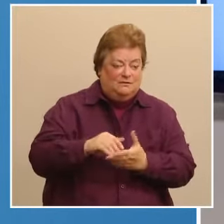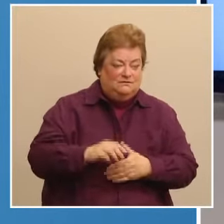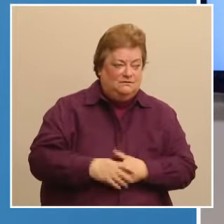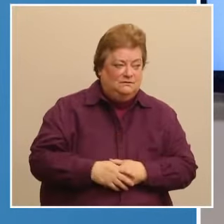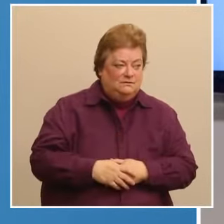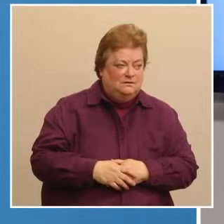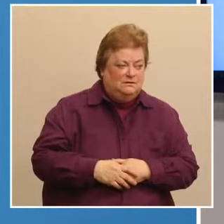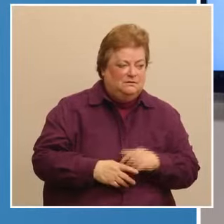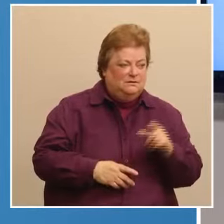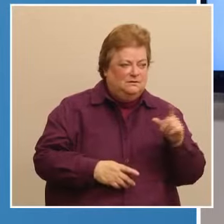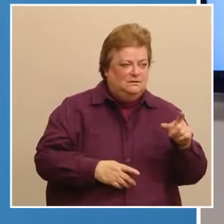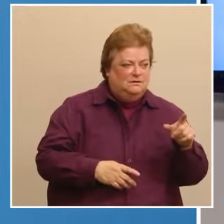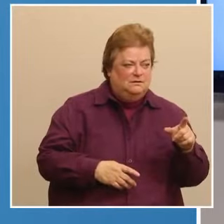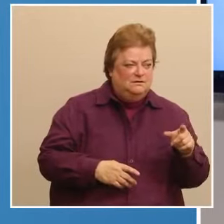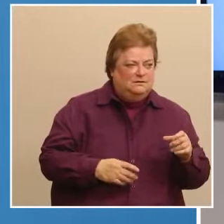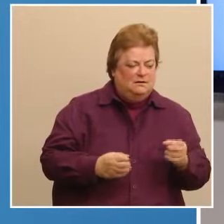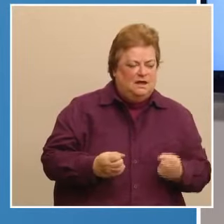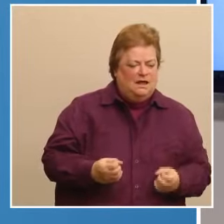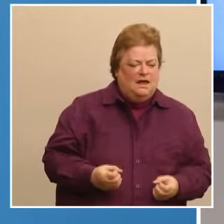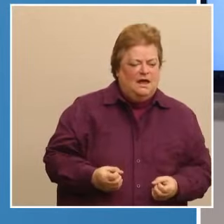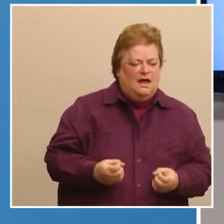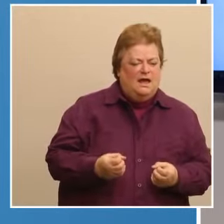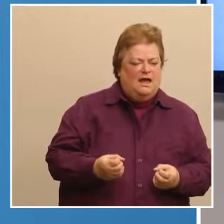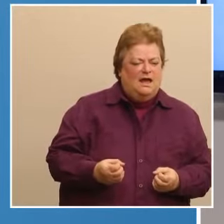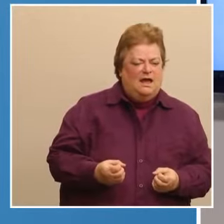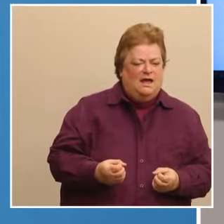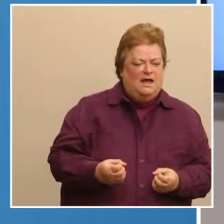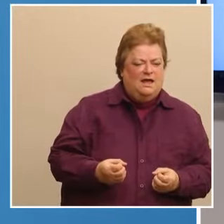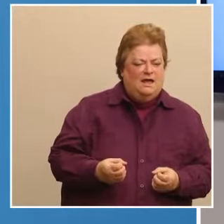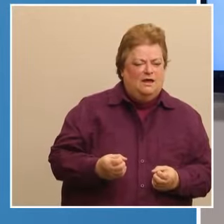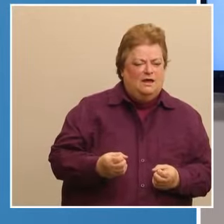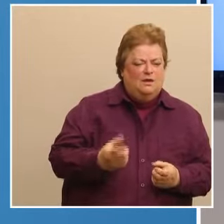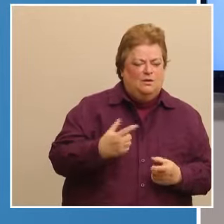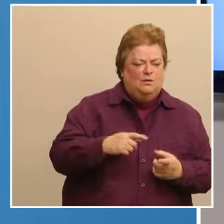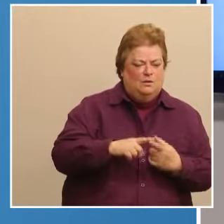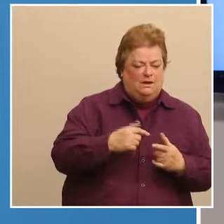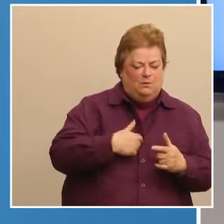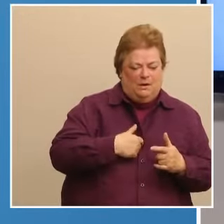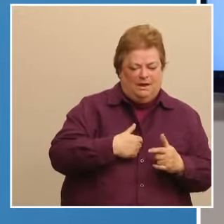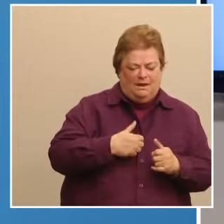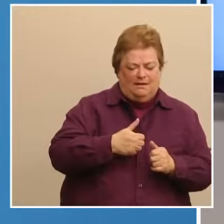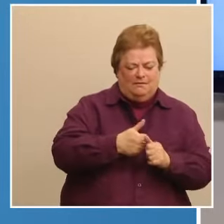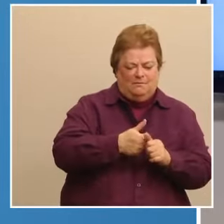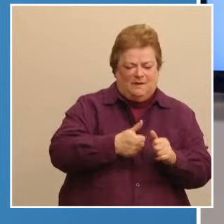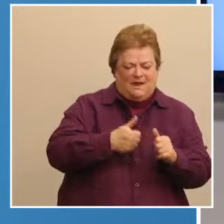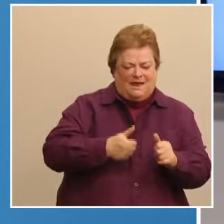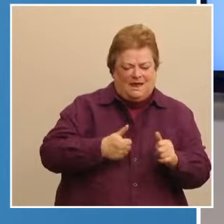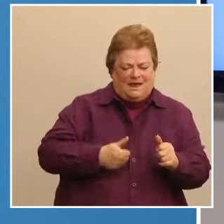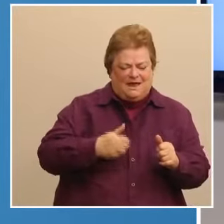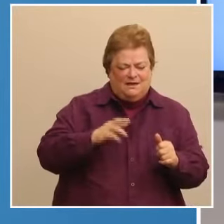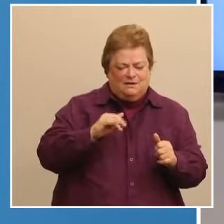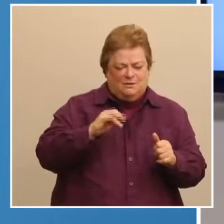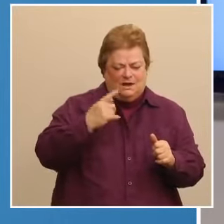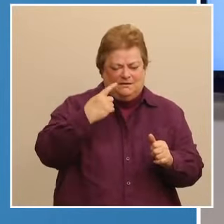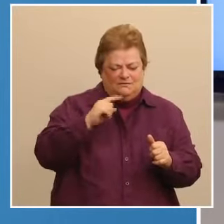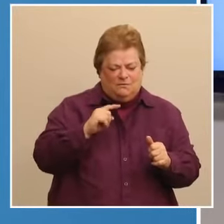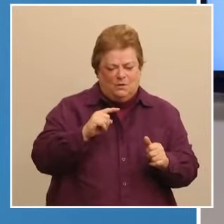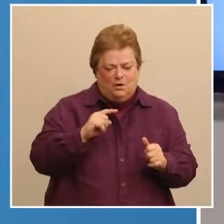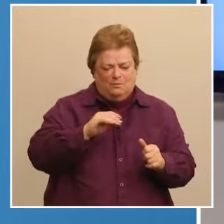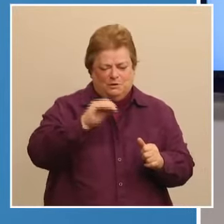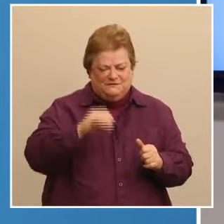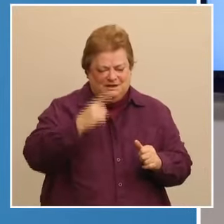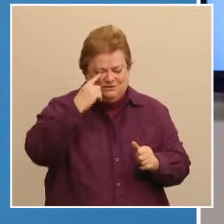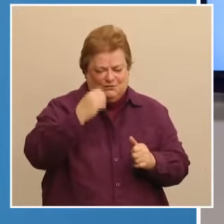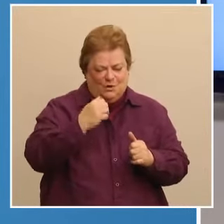And Director, how much should we put in the stock that, we've fallen behind in ranking as far as, the percentage per capita of doses to